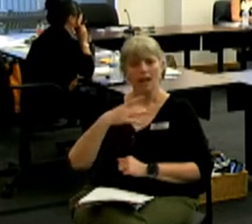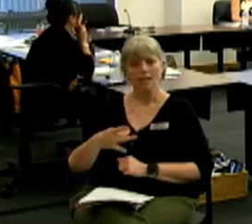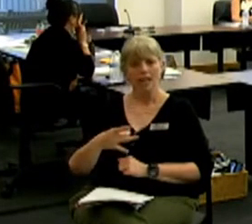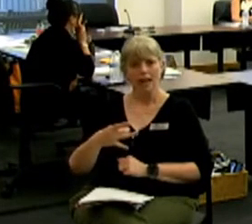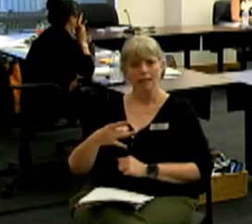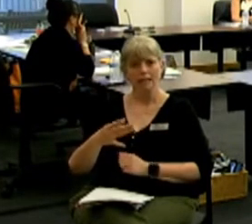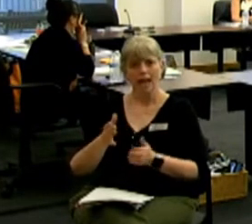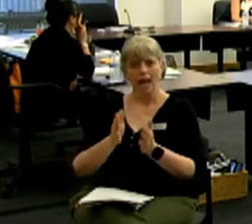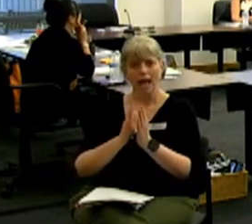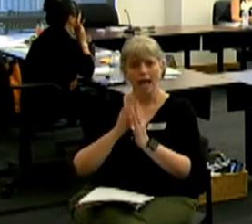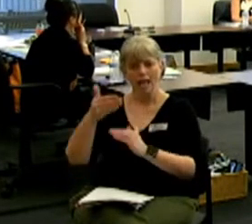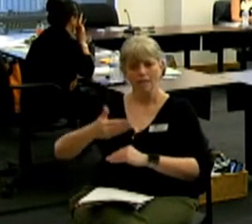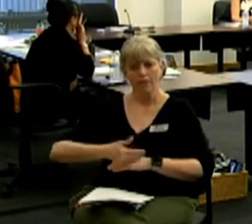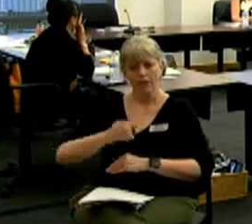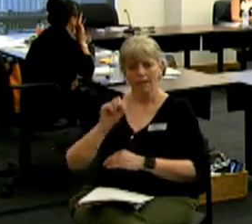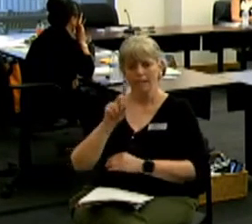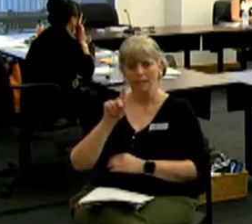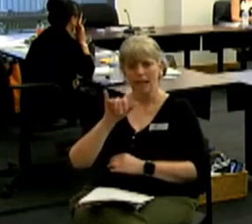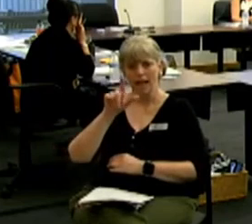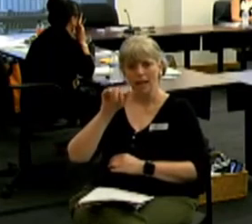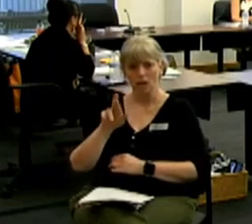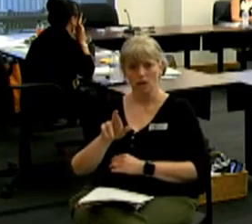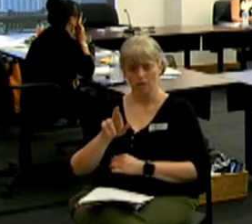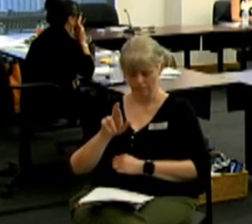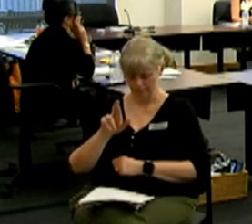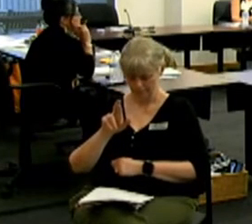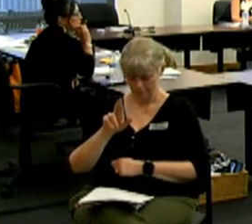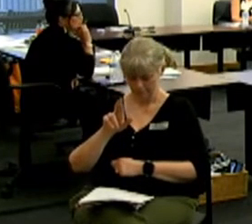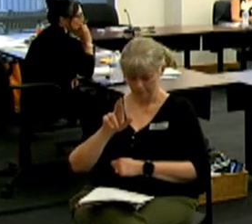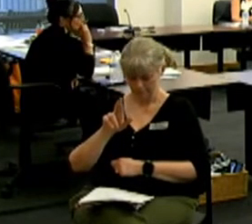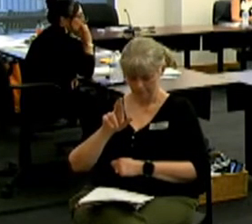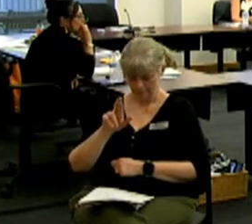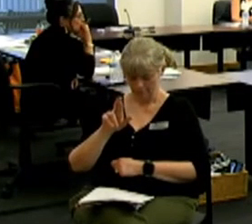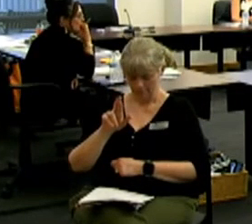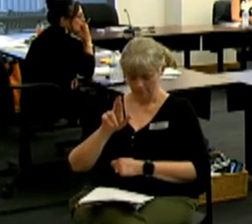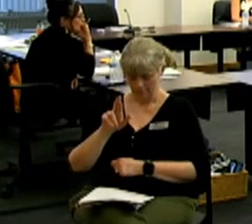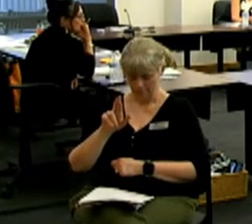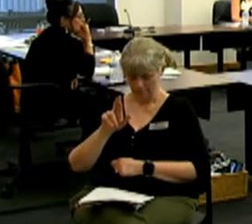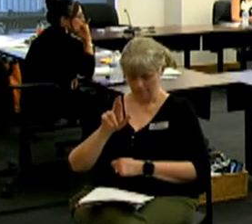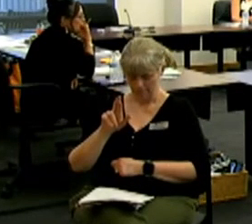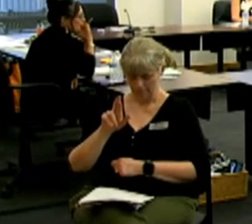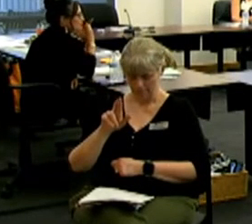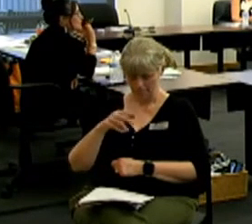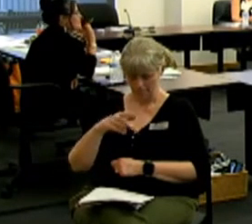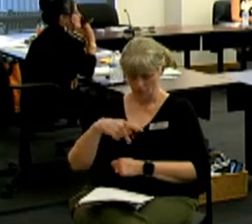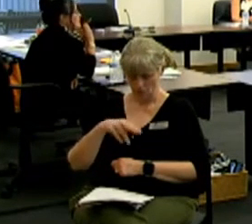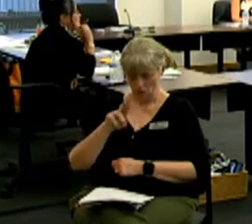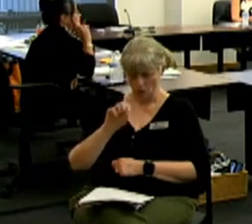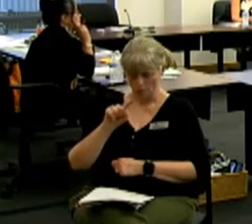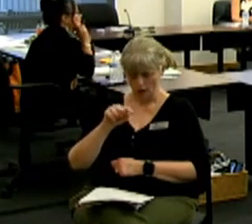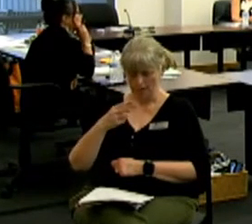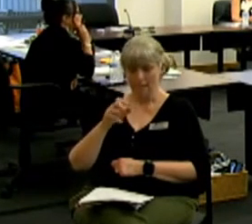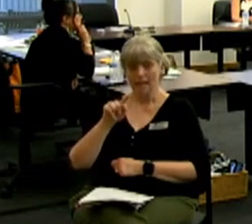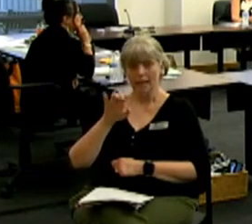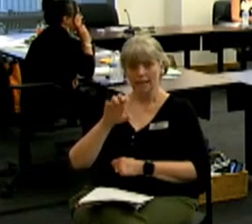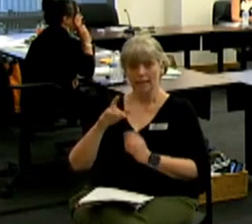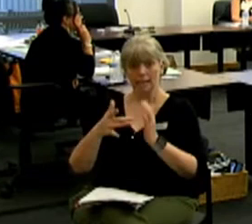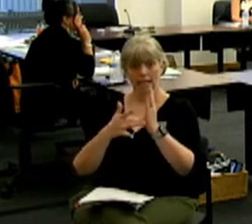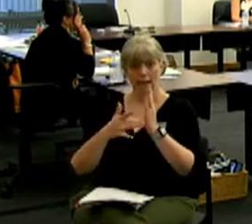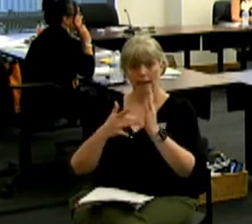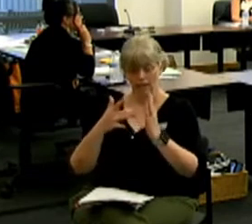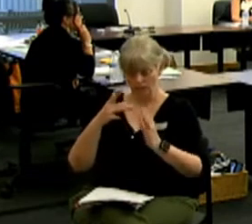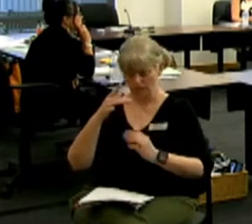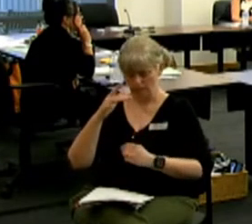to invite Skylar Champroni, is an orthotics and prosthetics technology major and the current president